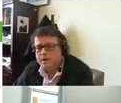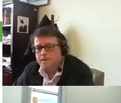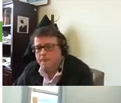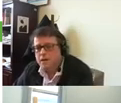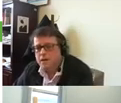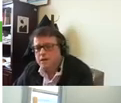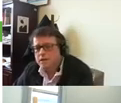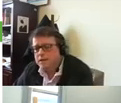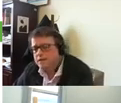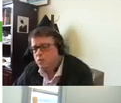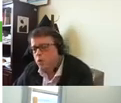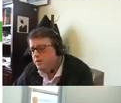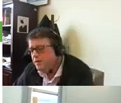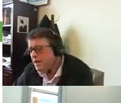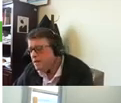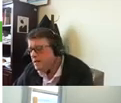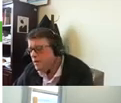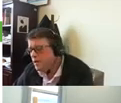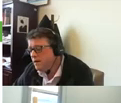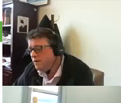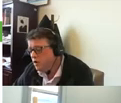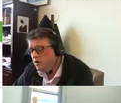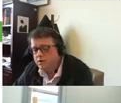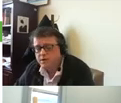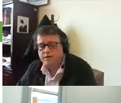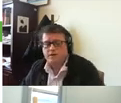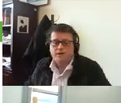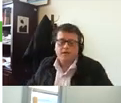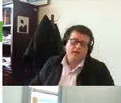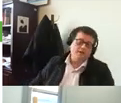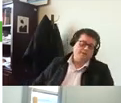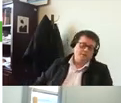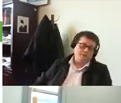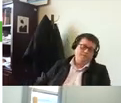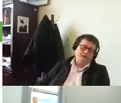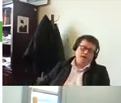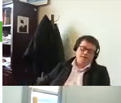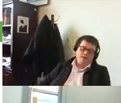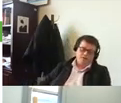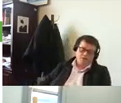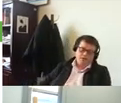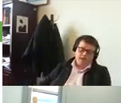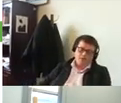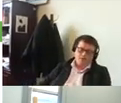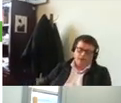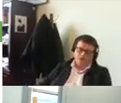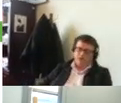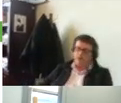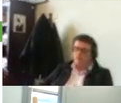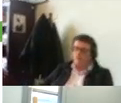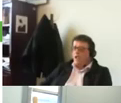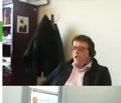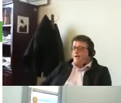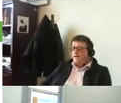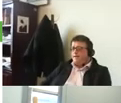So one of the things that we have learned in the first 5 years with the Adult Protection